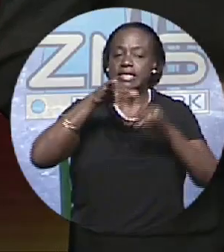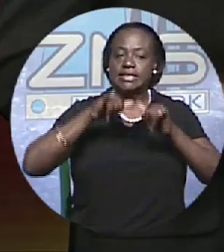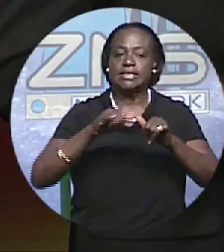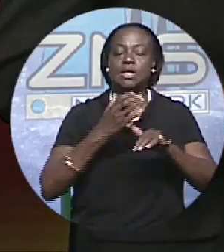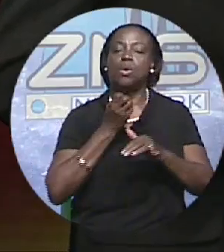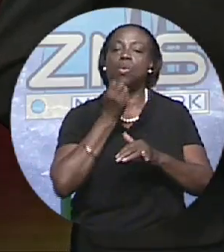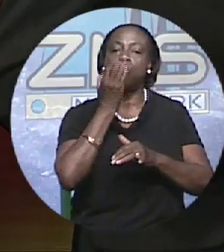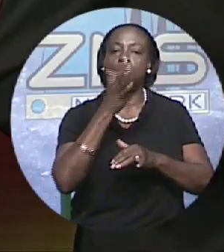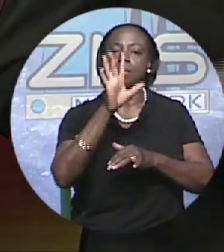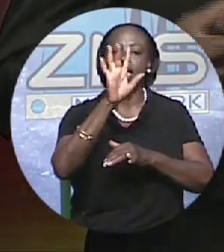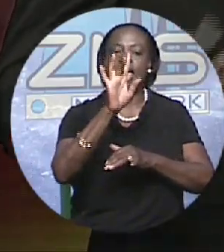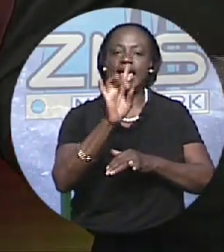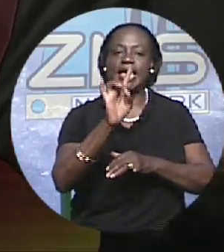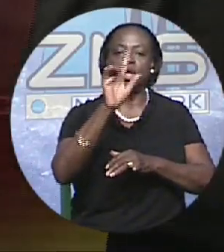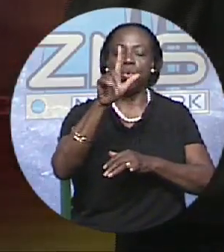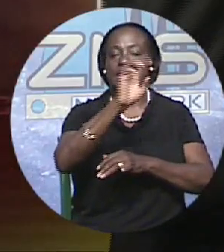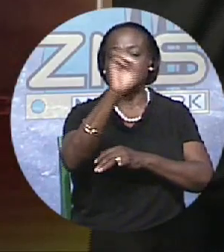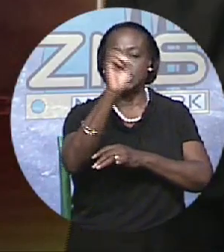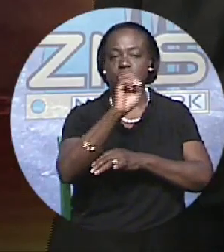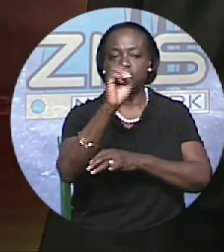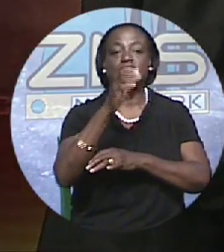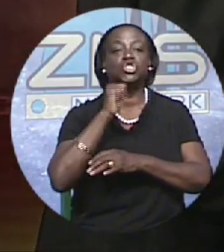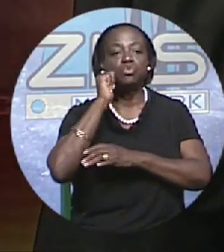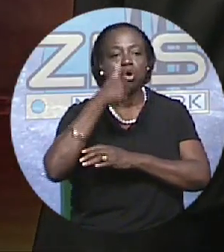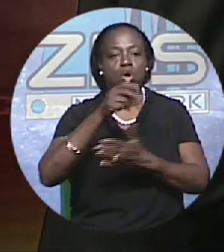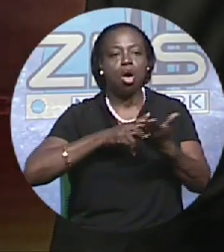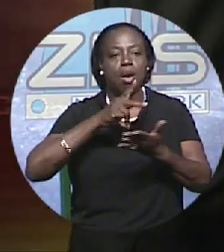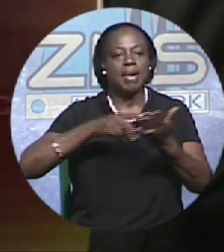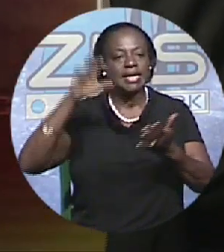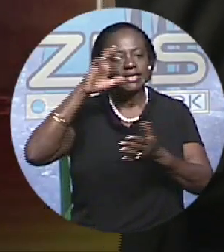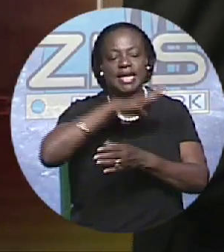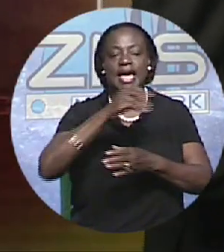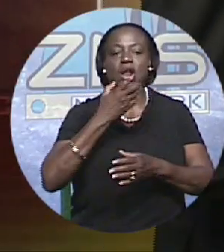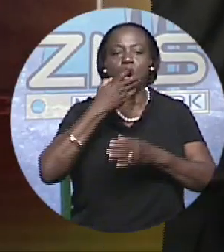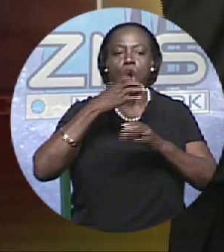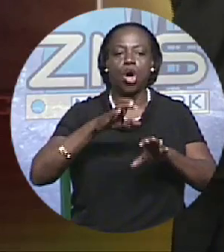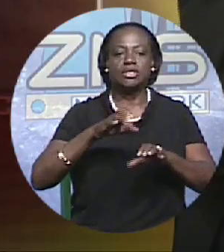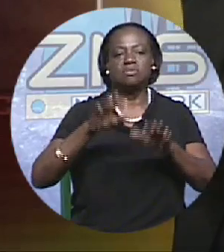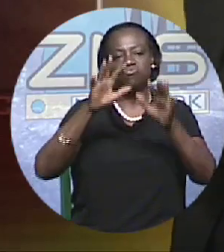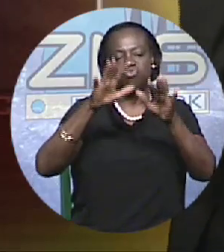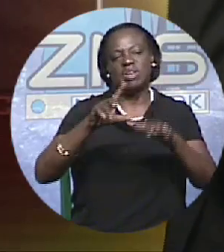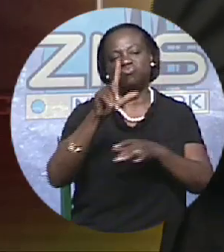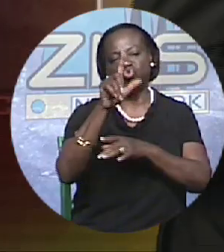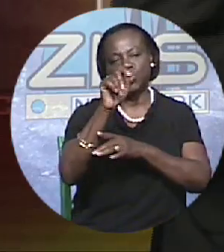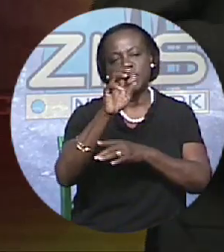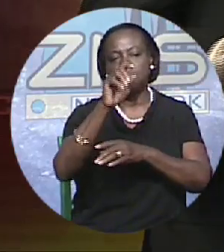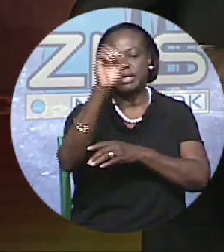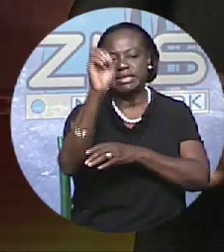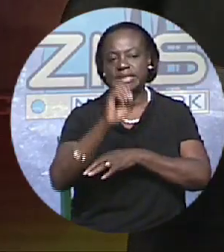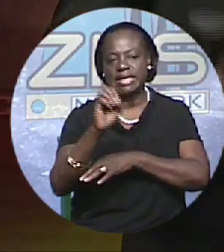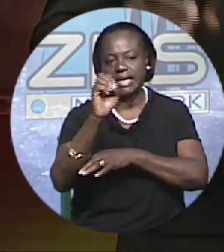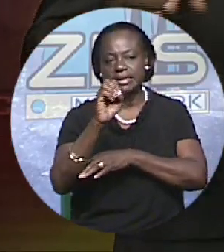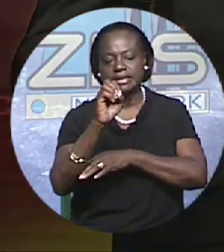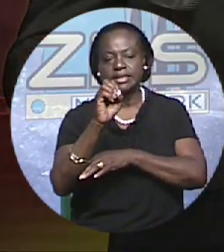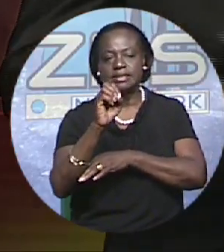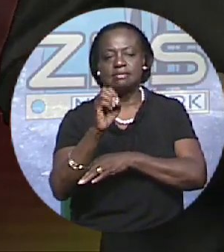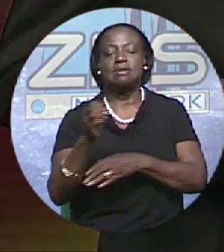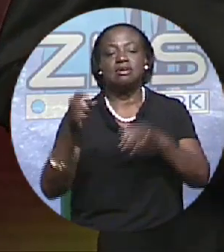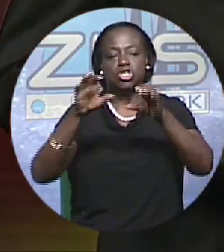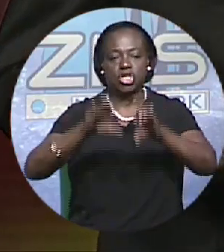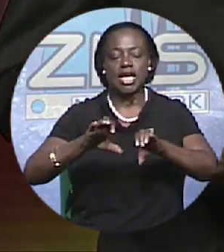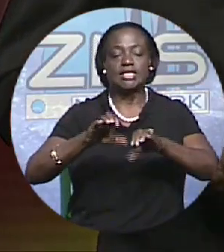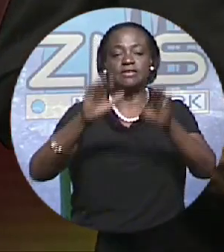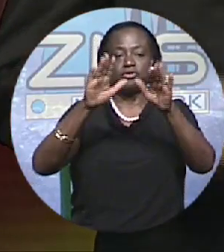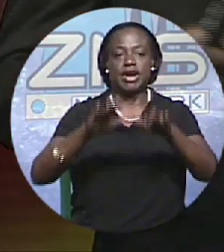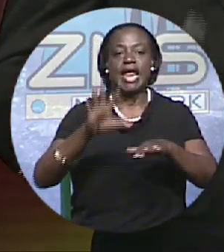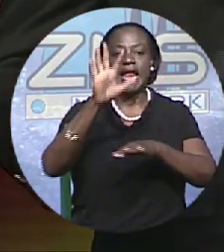though, 81 degrees for your low, and tomorrow we're looking at partly sunny and hot rain chance around 20%, that is a slight chance, 91 degree